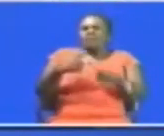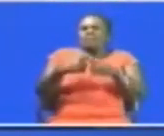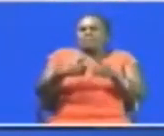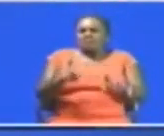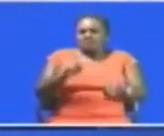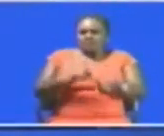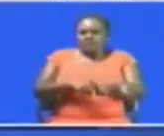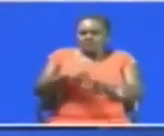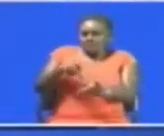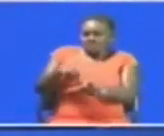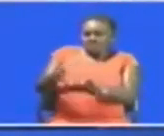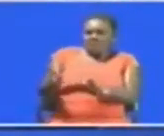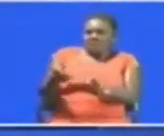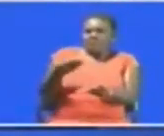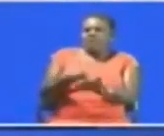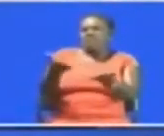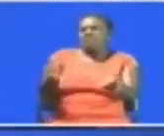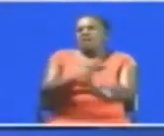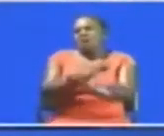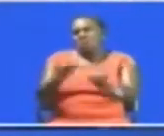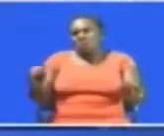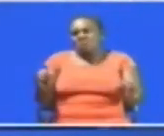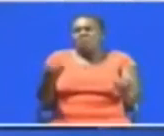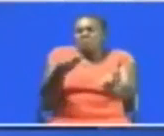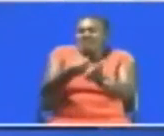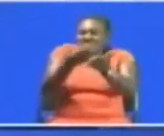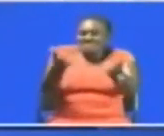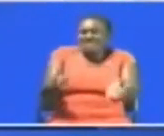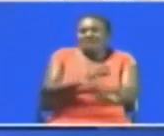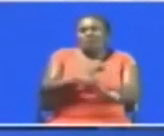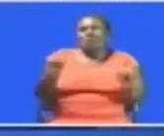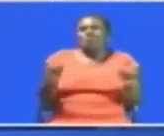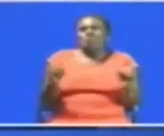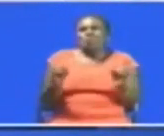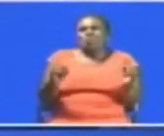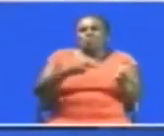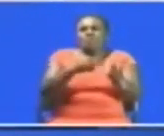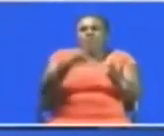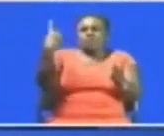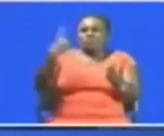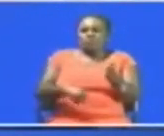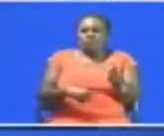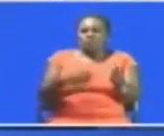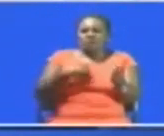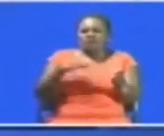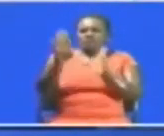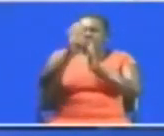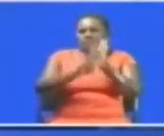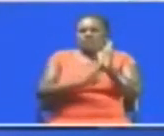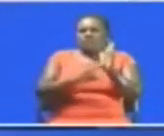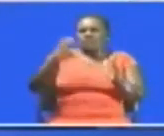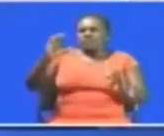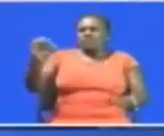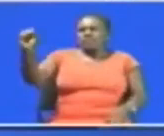when the time comes for paying, the money is not there, actual physical money to pay. And therefore you accrue pending bills. The